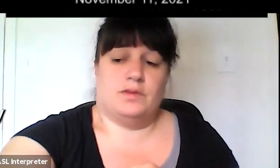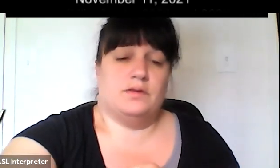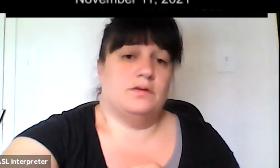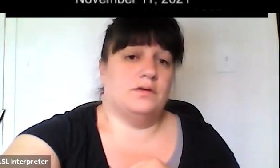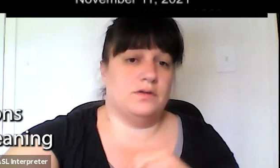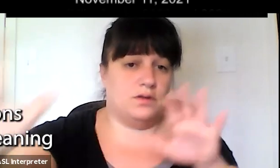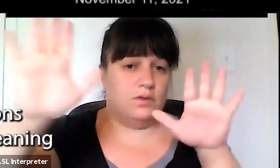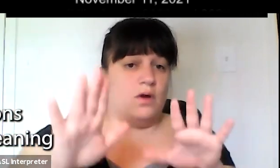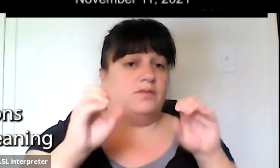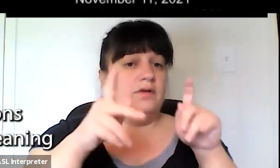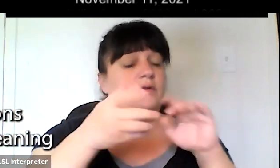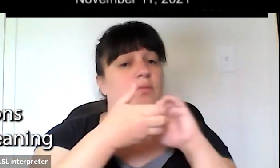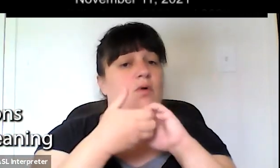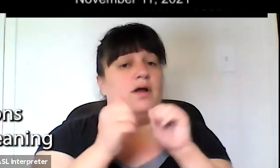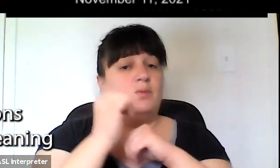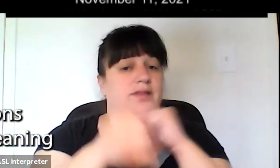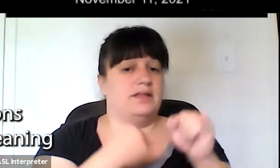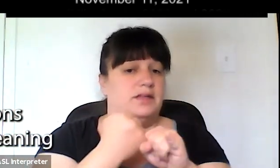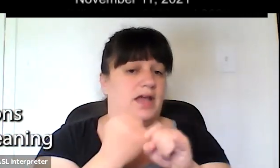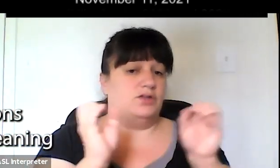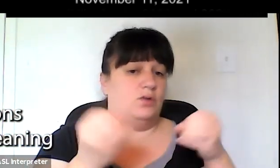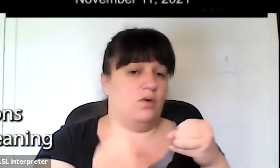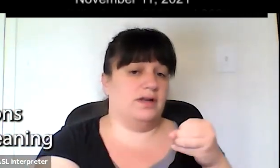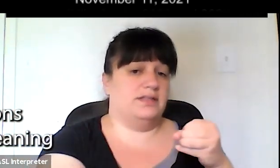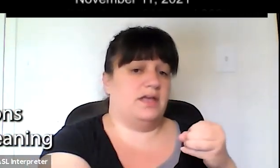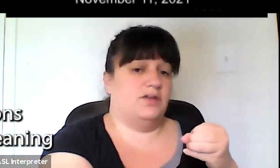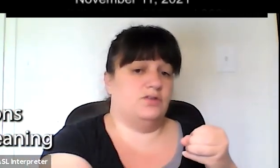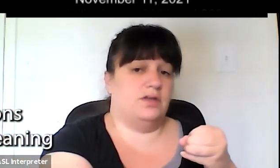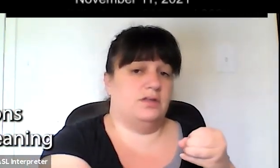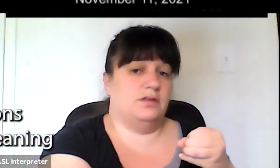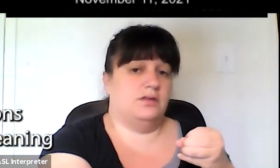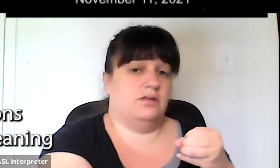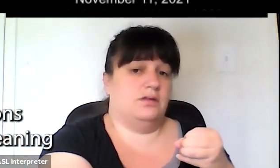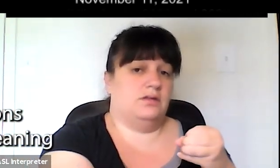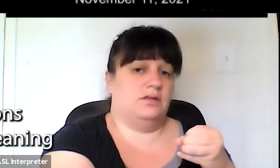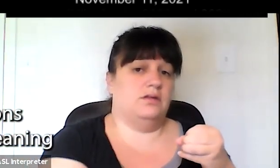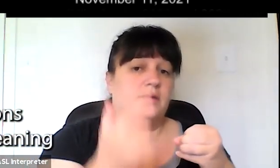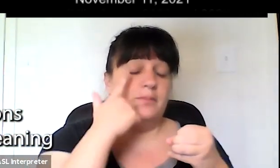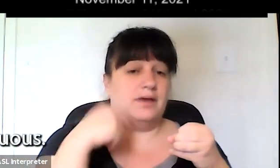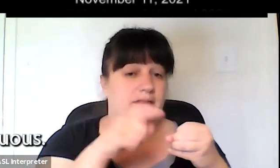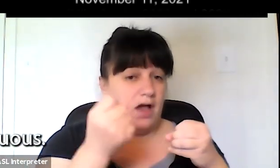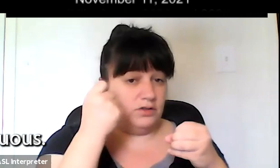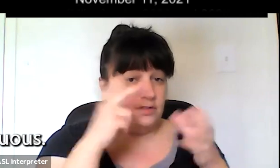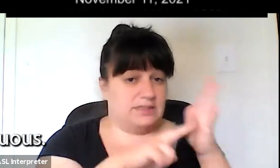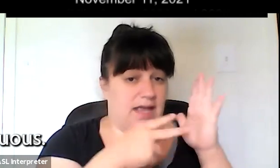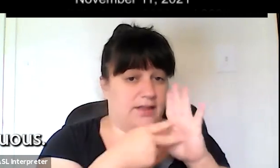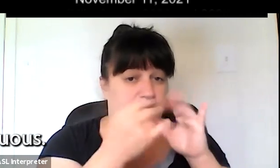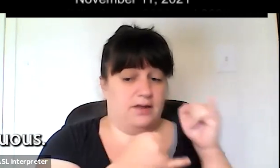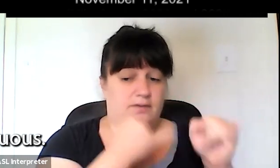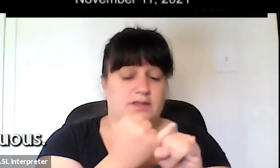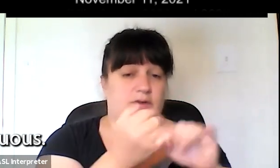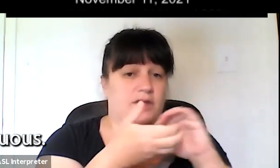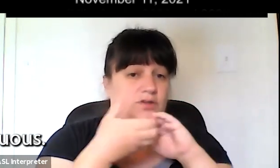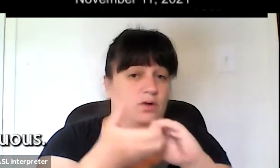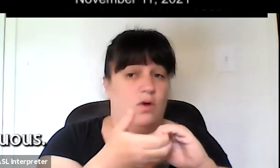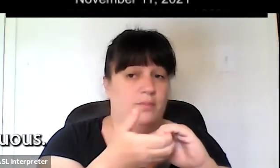get to partner with these international organizations because they really understand the meaning of international